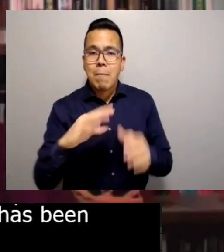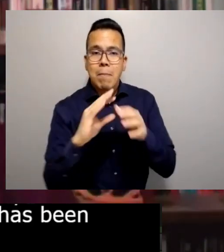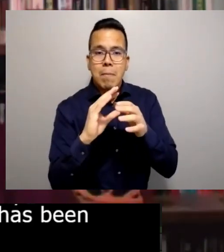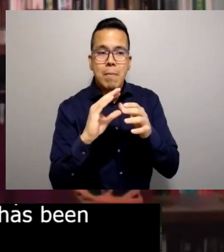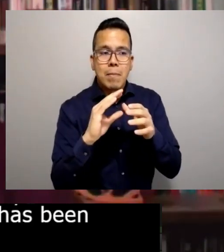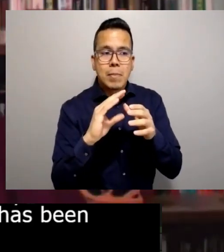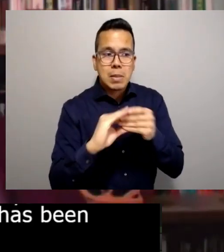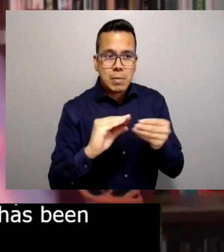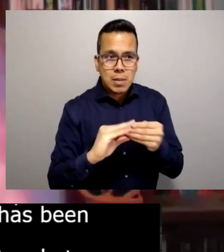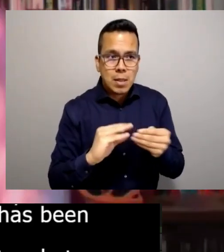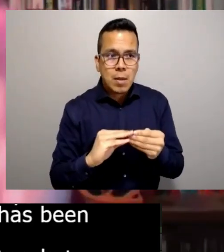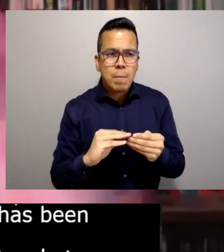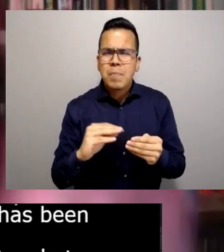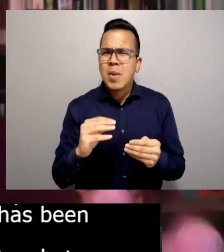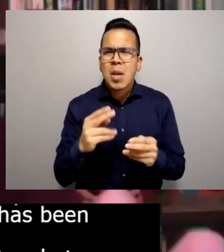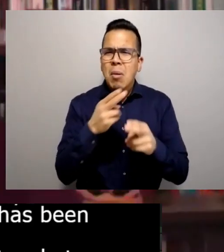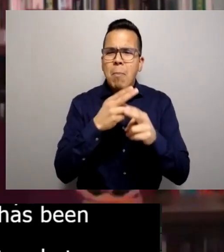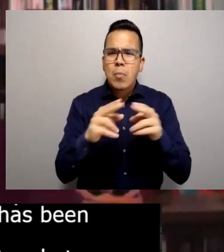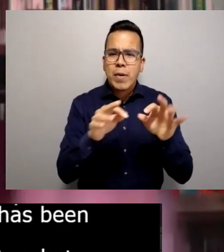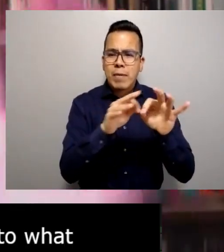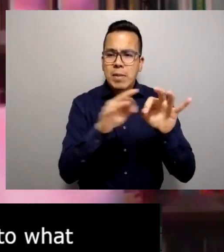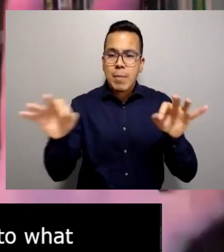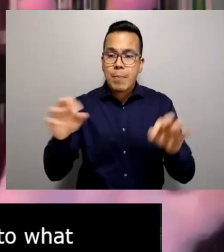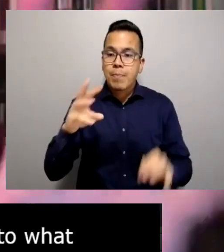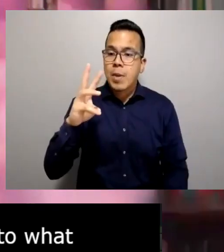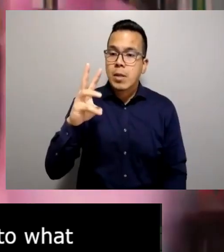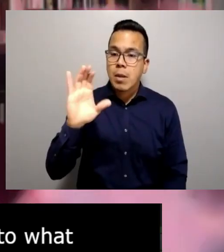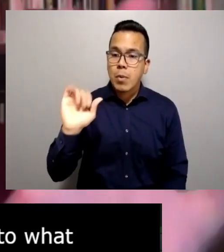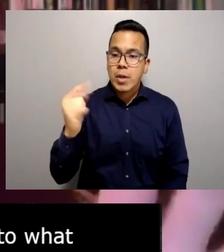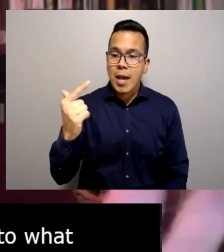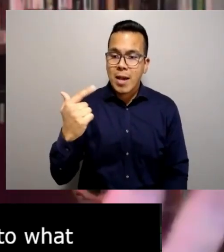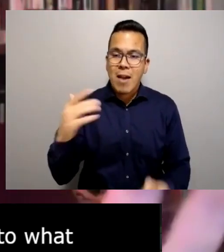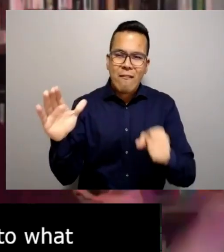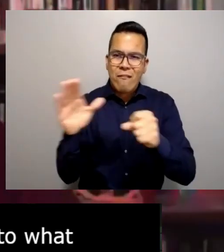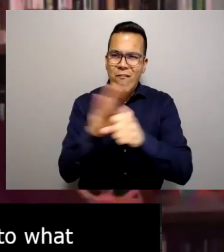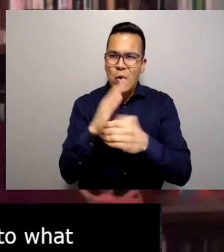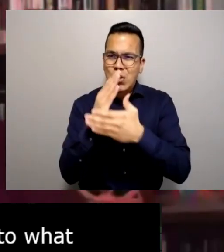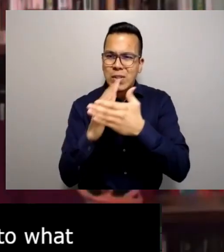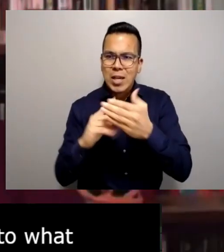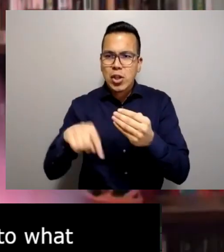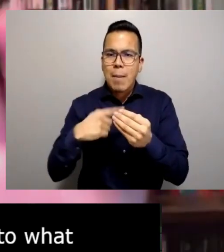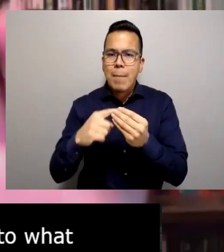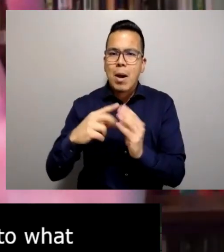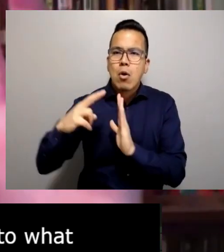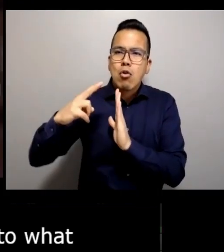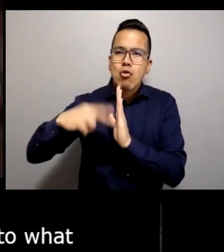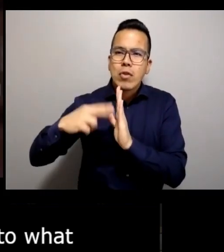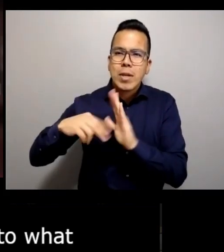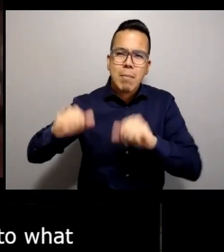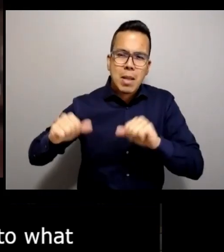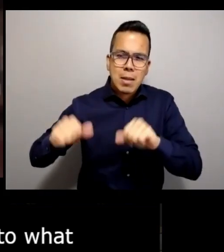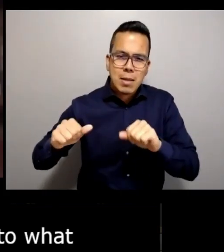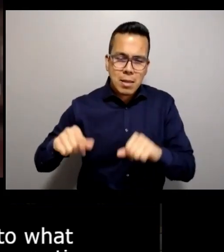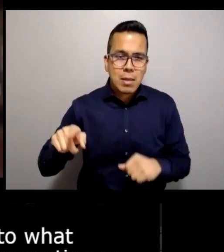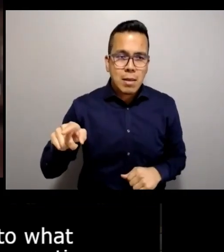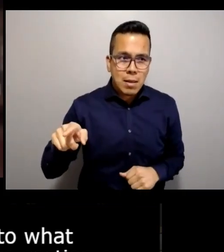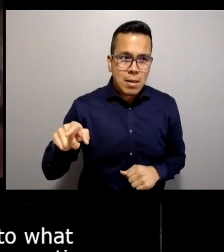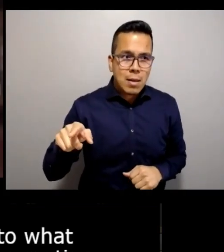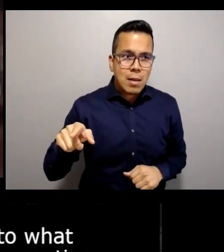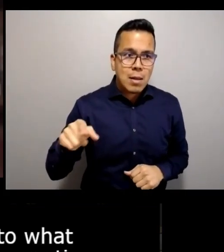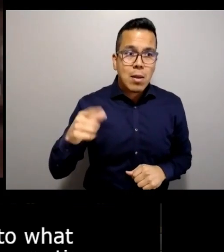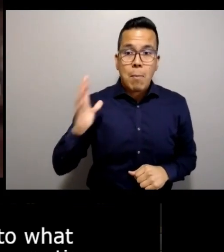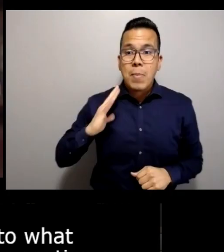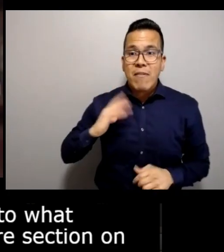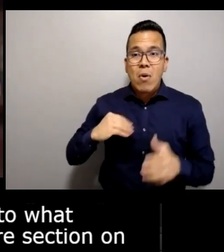someone asked. But in the WCAG, there's an entire section on readability. And what I mentioned earlier about the